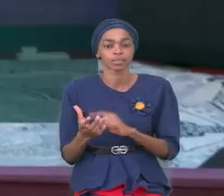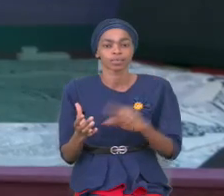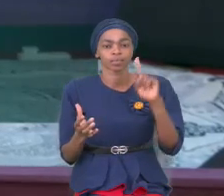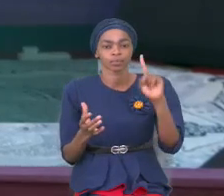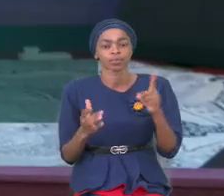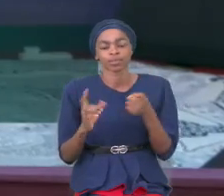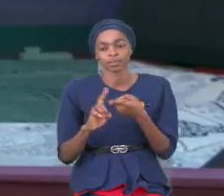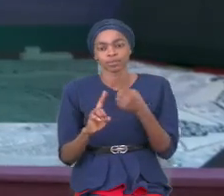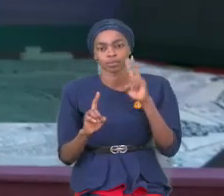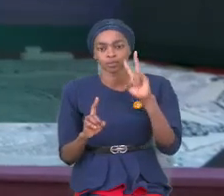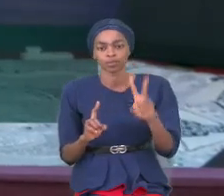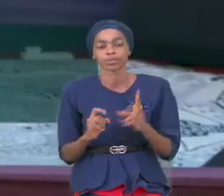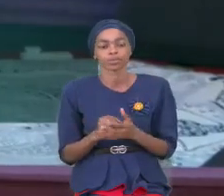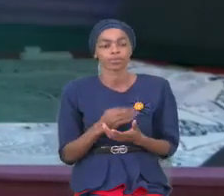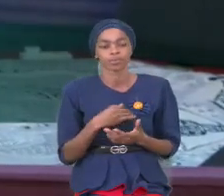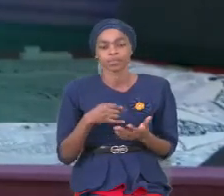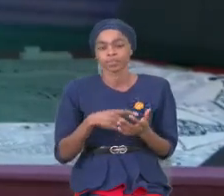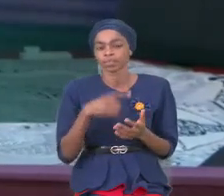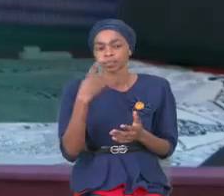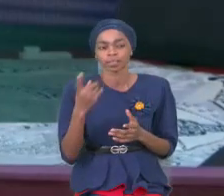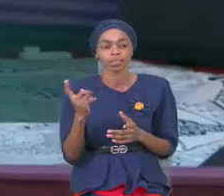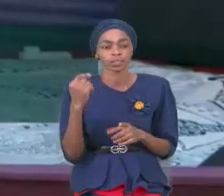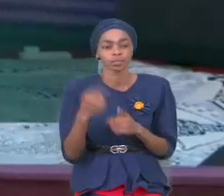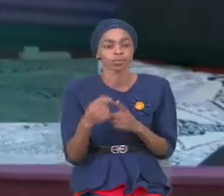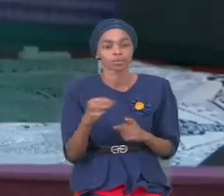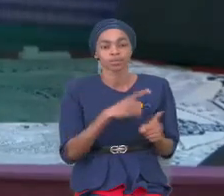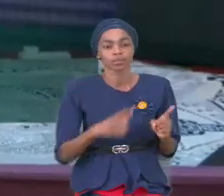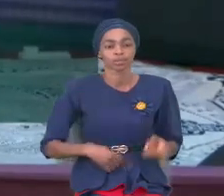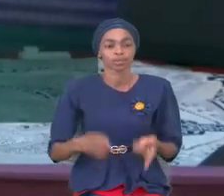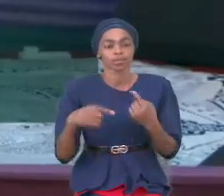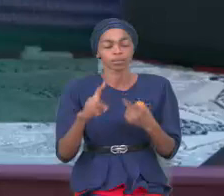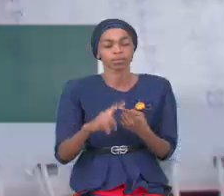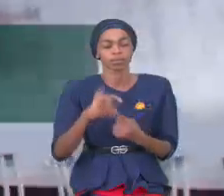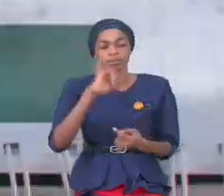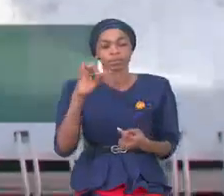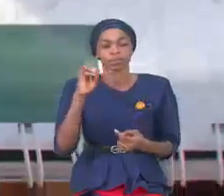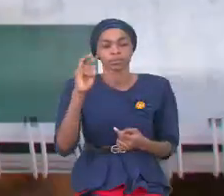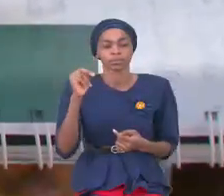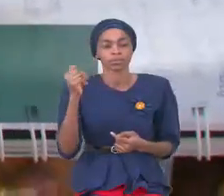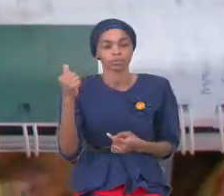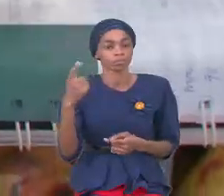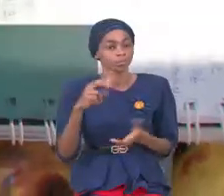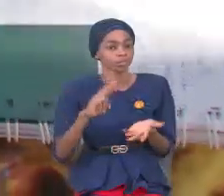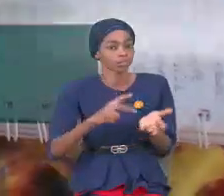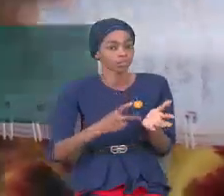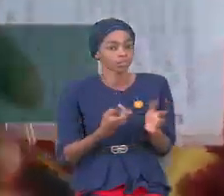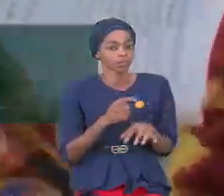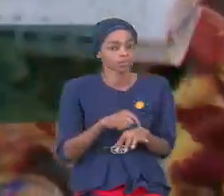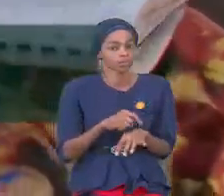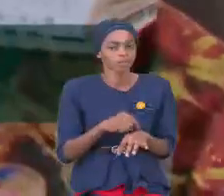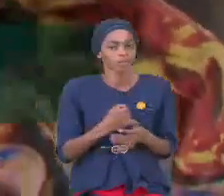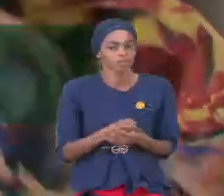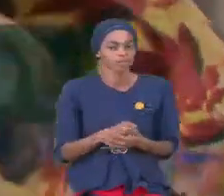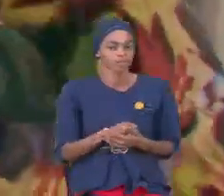2. It says, "And the word of the Lord came unto Jonah the second time." The second